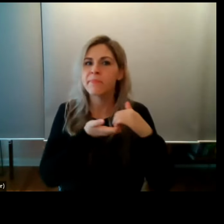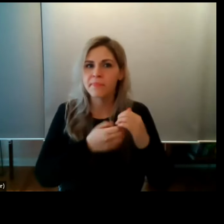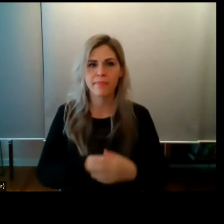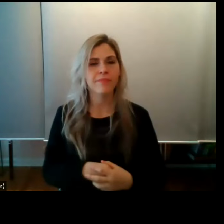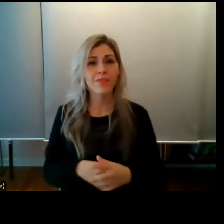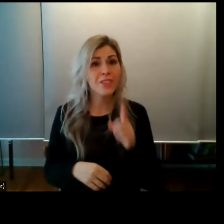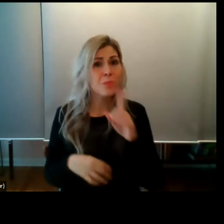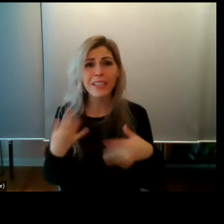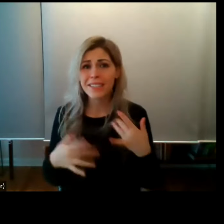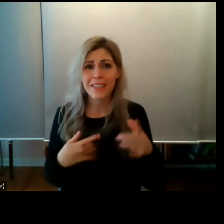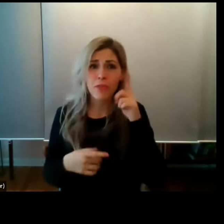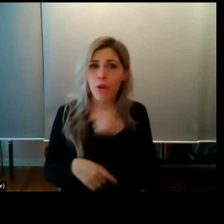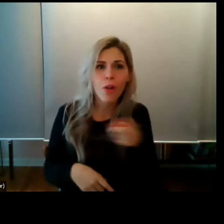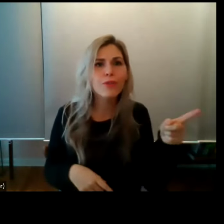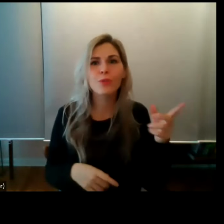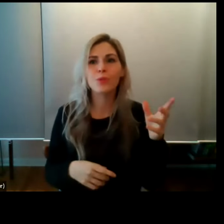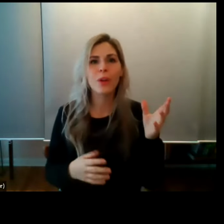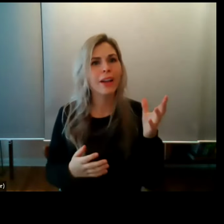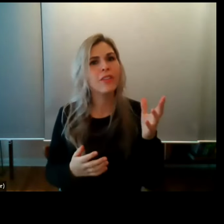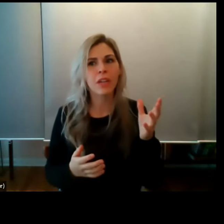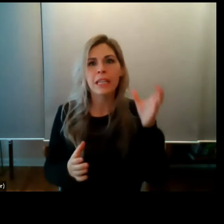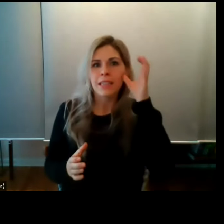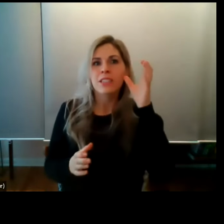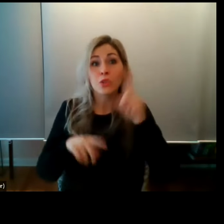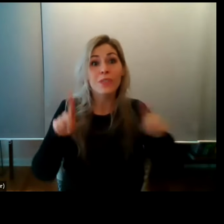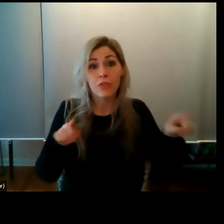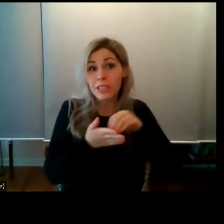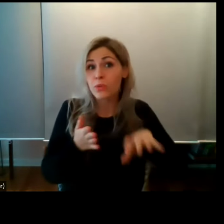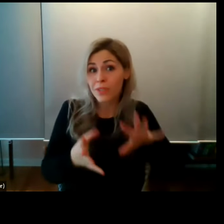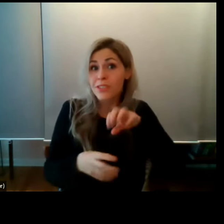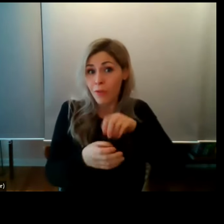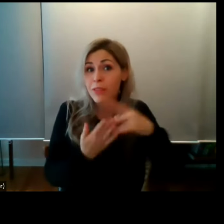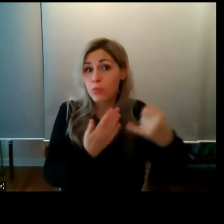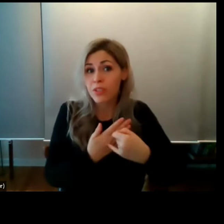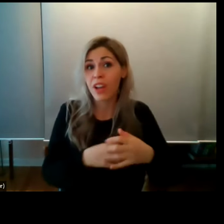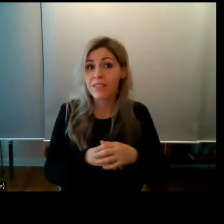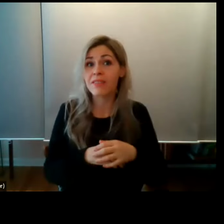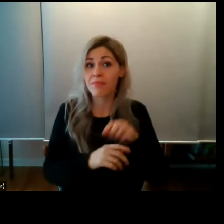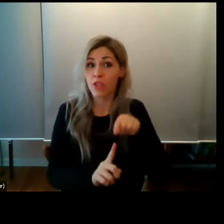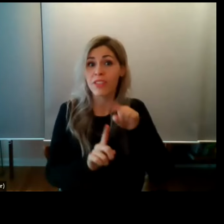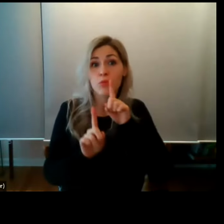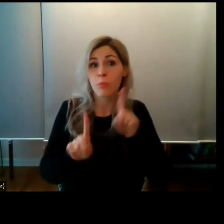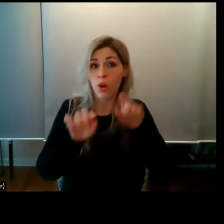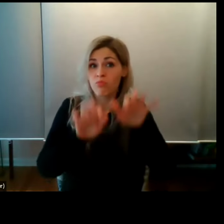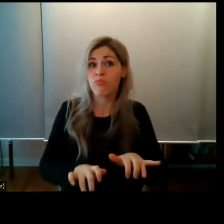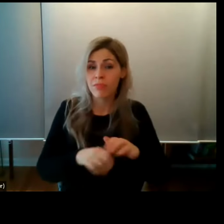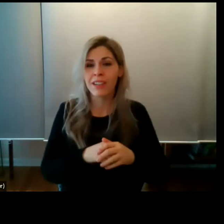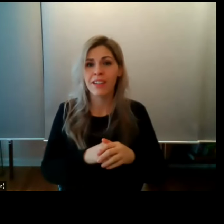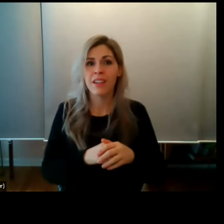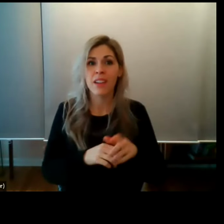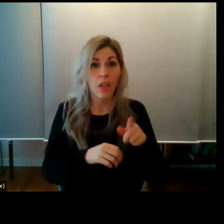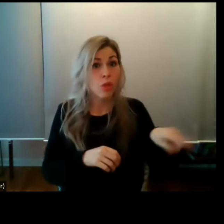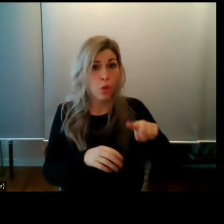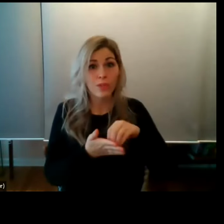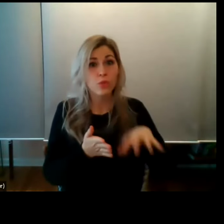excited for everyone today to hear from several of our students in this project who worked on this project and on this report and are playing such a vital